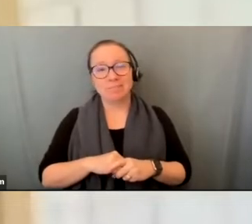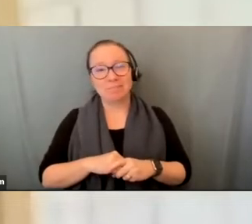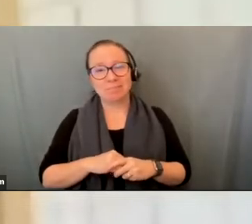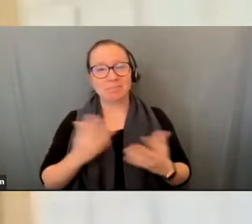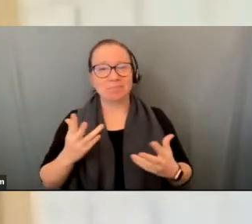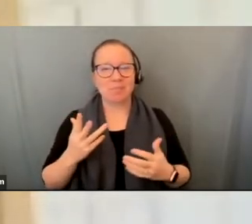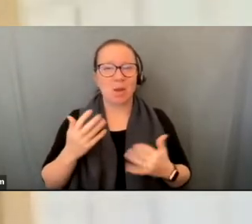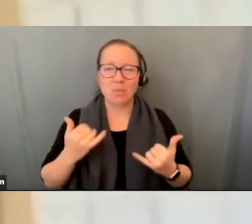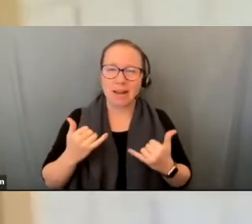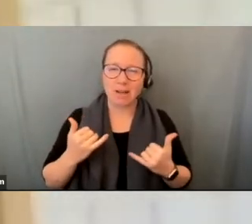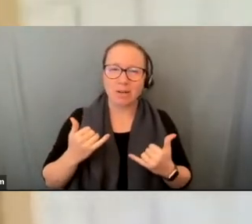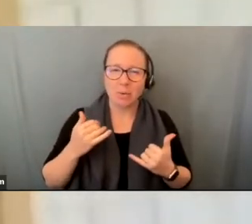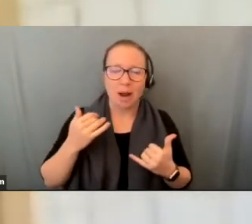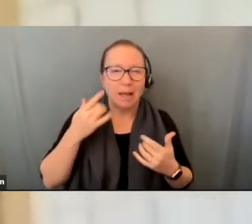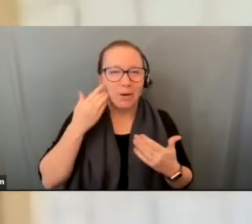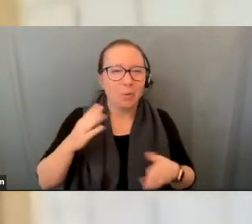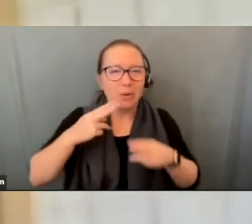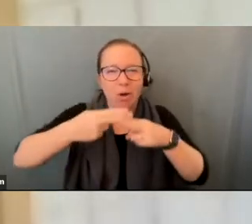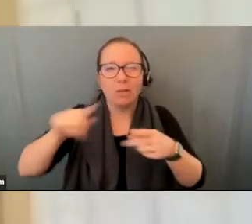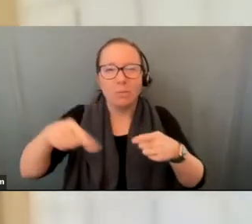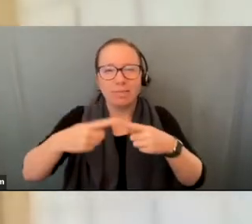call it when things collide? But those thoughts are not